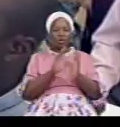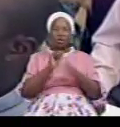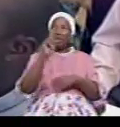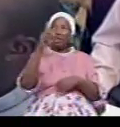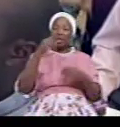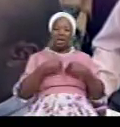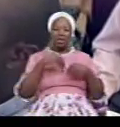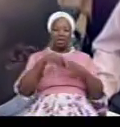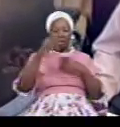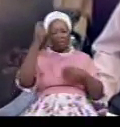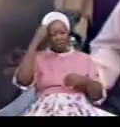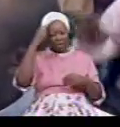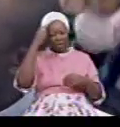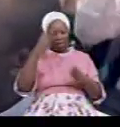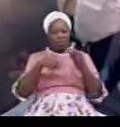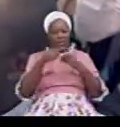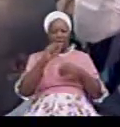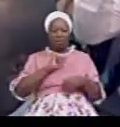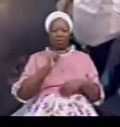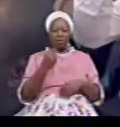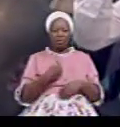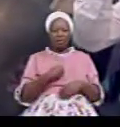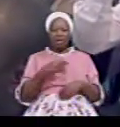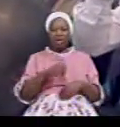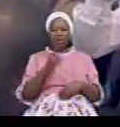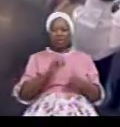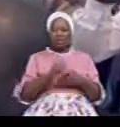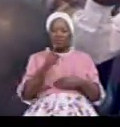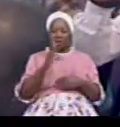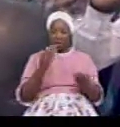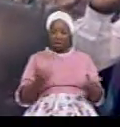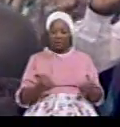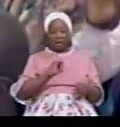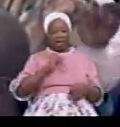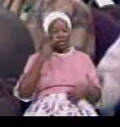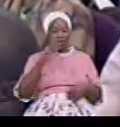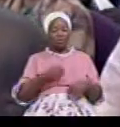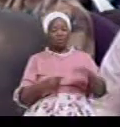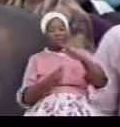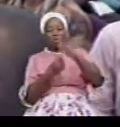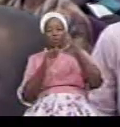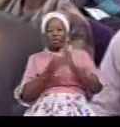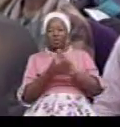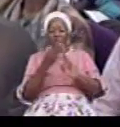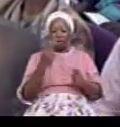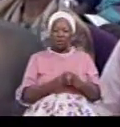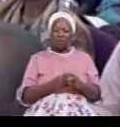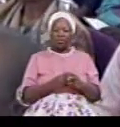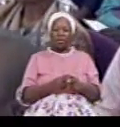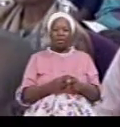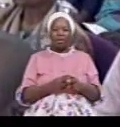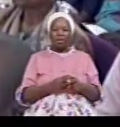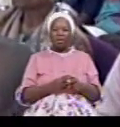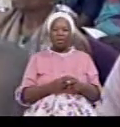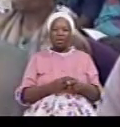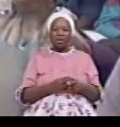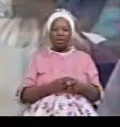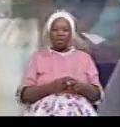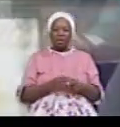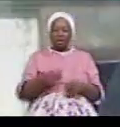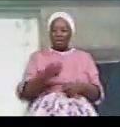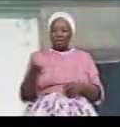Wherever you are now, I see you on the top. Whatever has drawn you